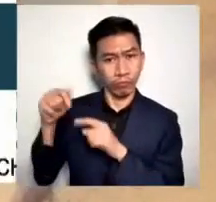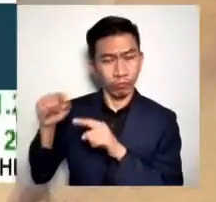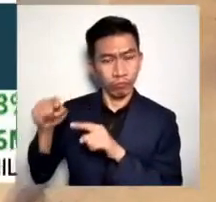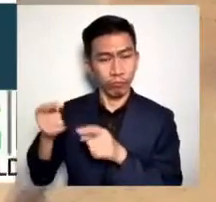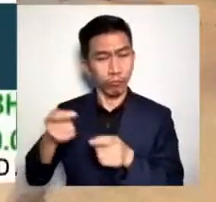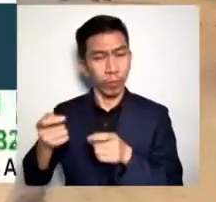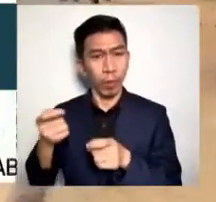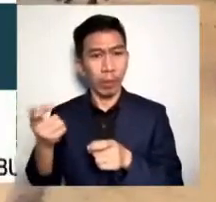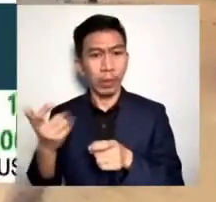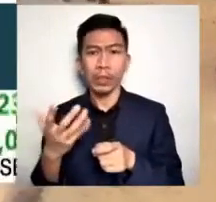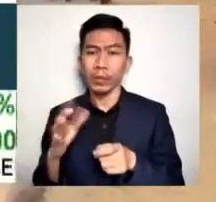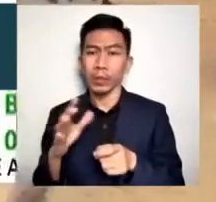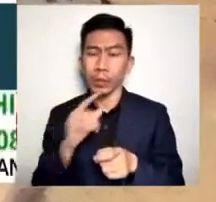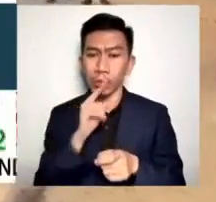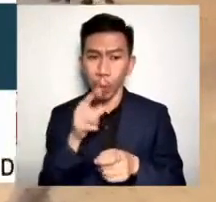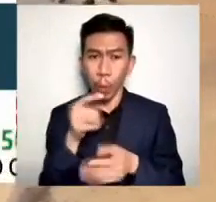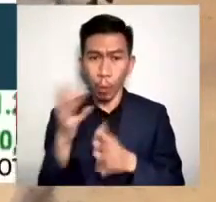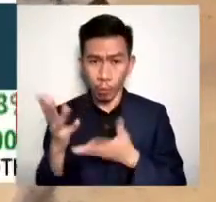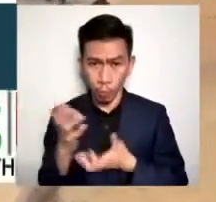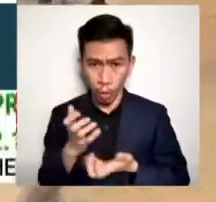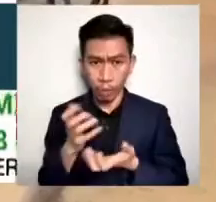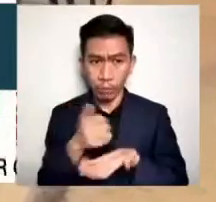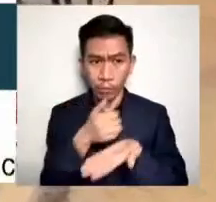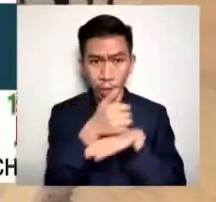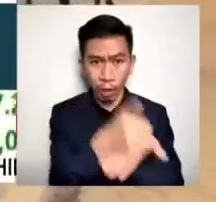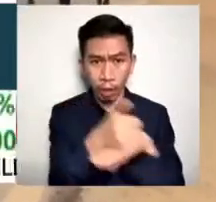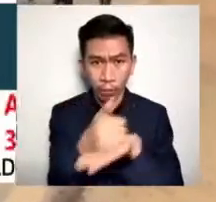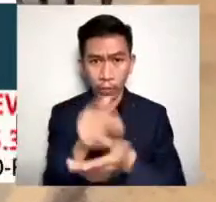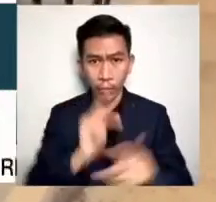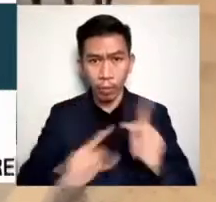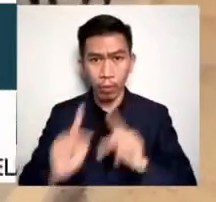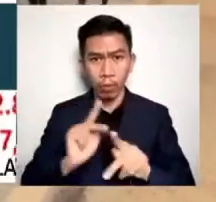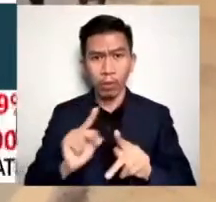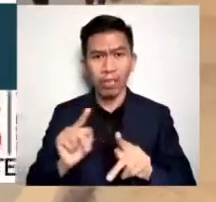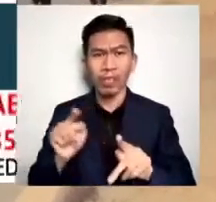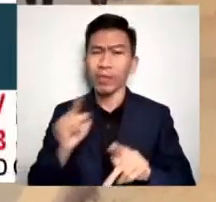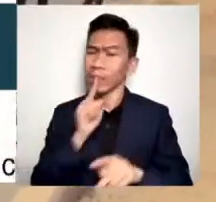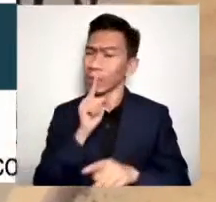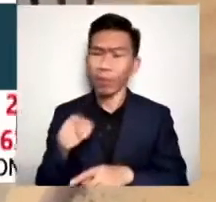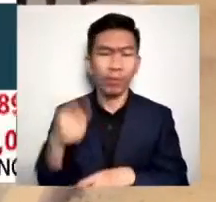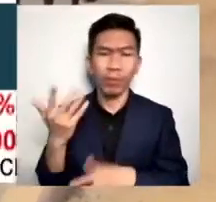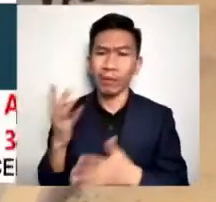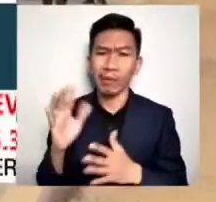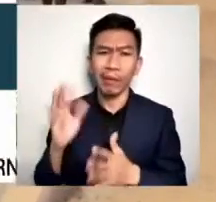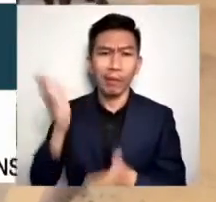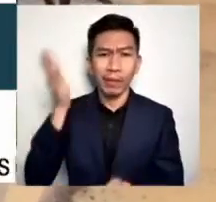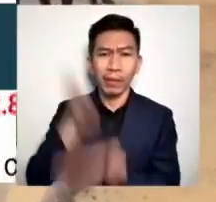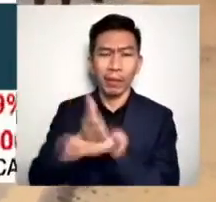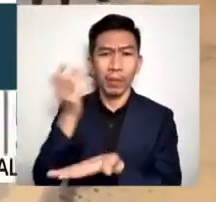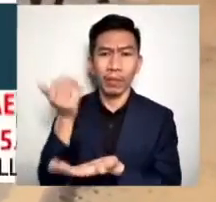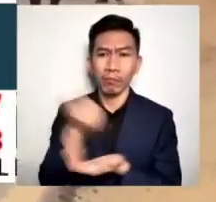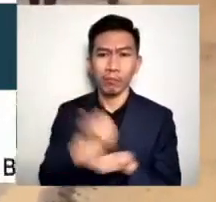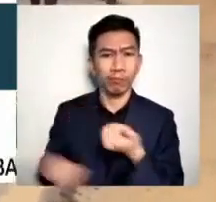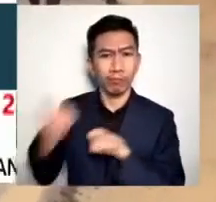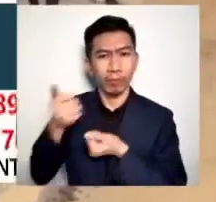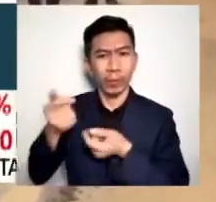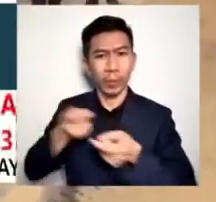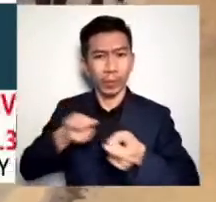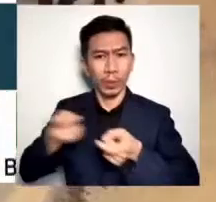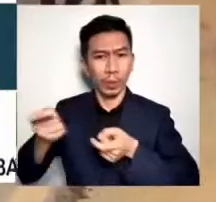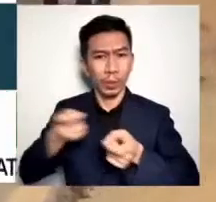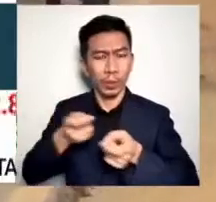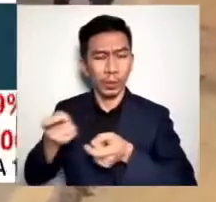have launched the coup in the first place. But like I've said before, the people's resolve, I mean,